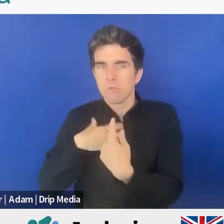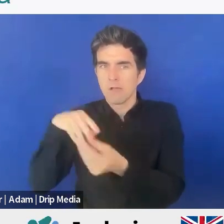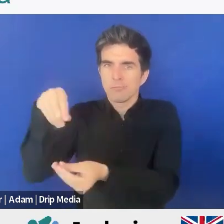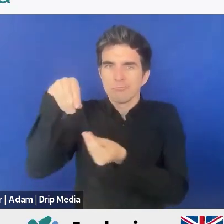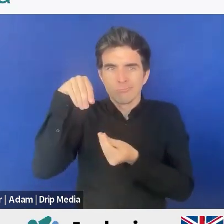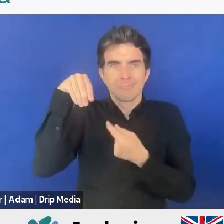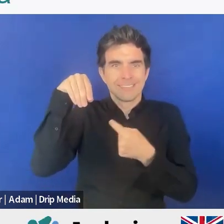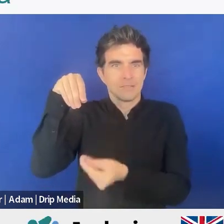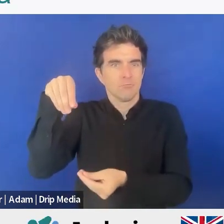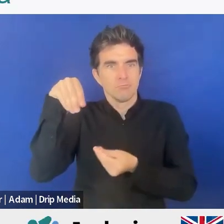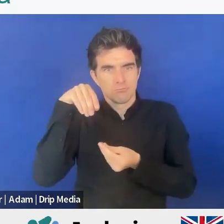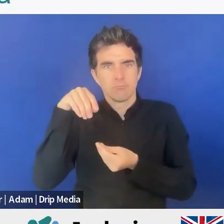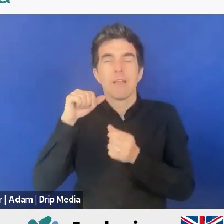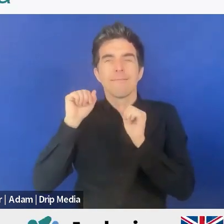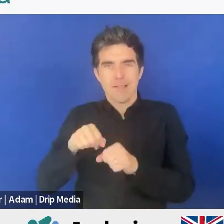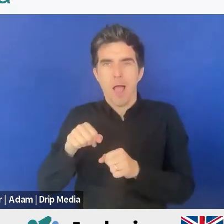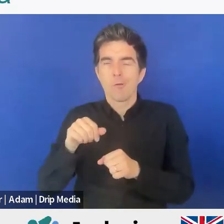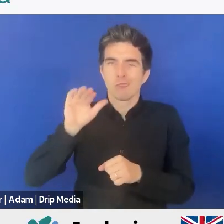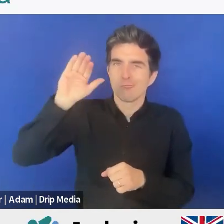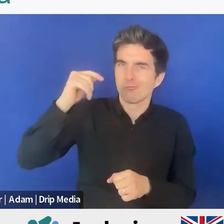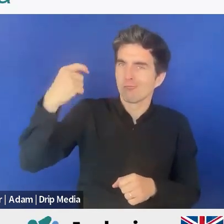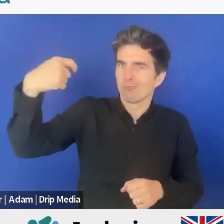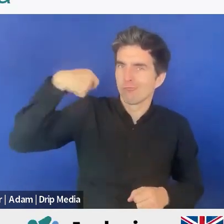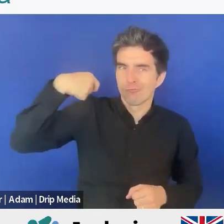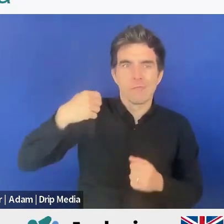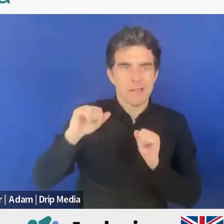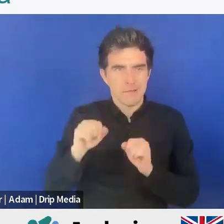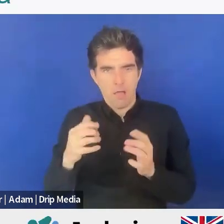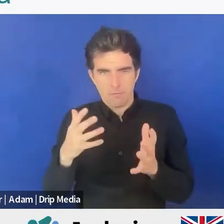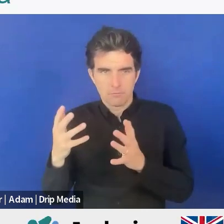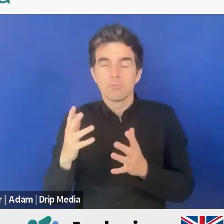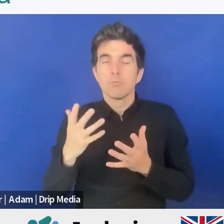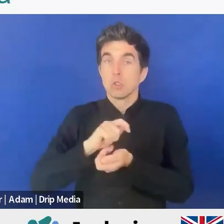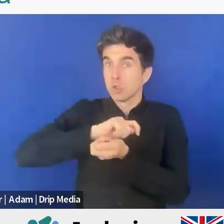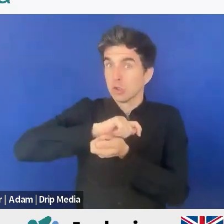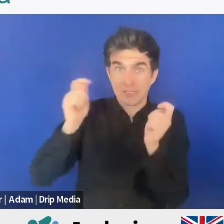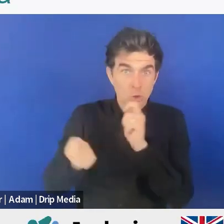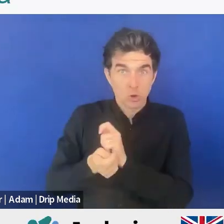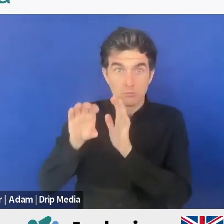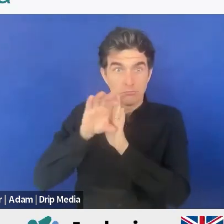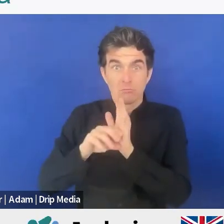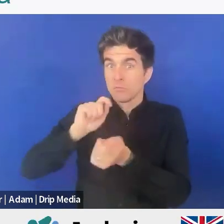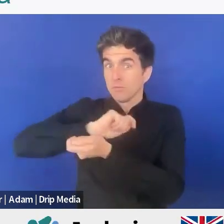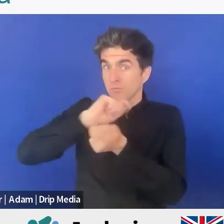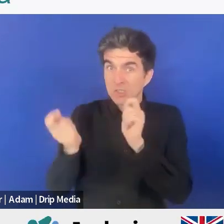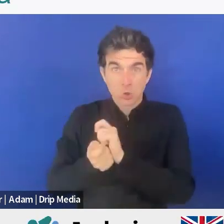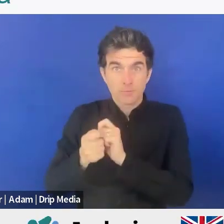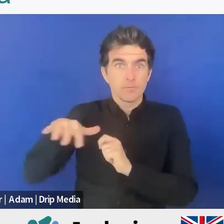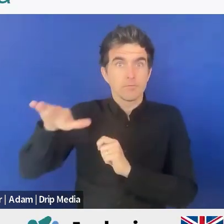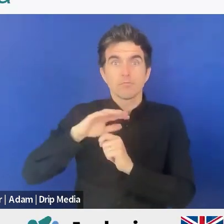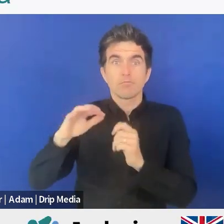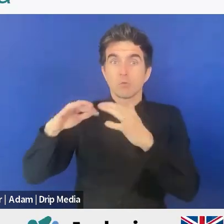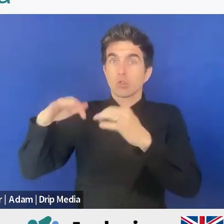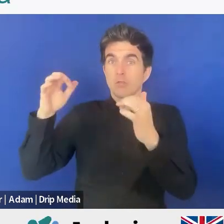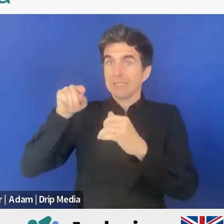to the constitutional and change in decentralisation of governments, those responsibilities had been pushed down to local government, or Palaka level